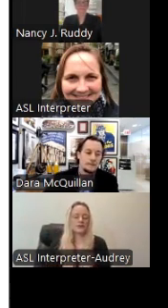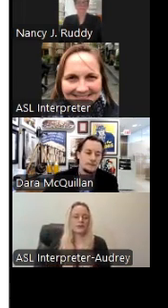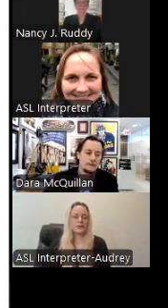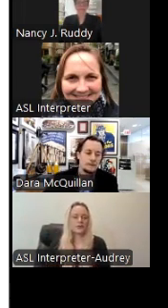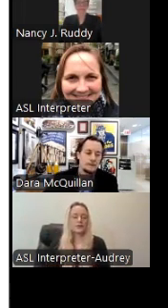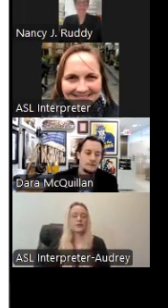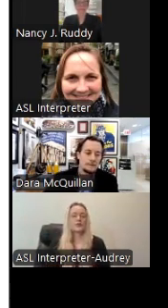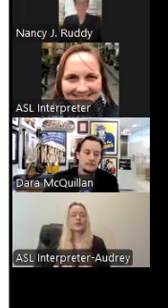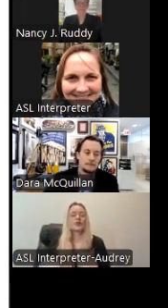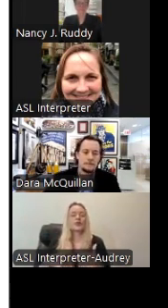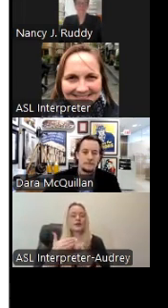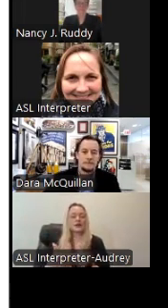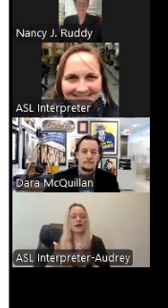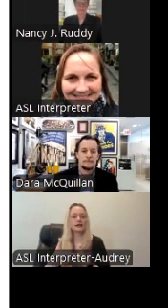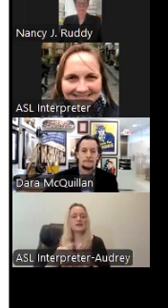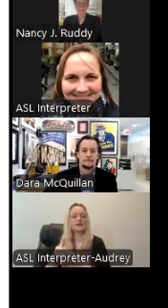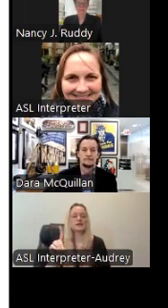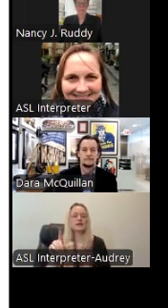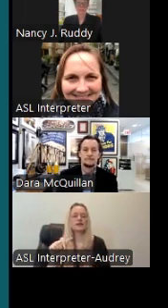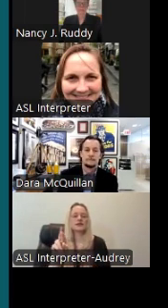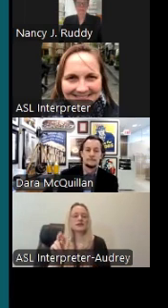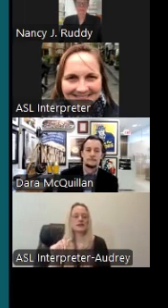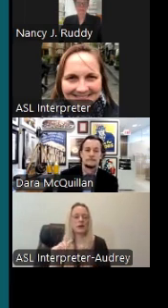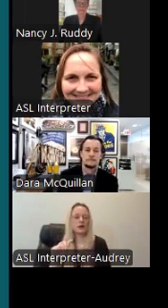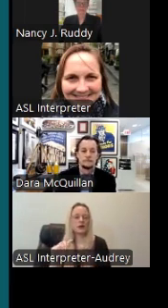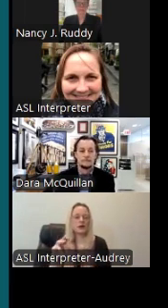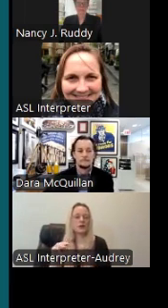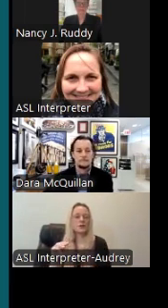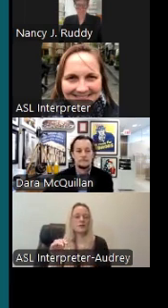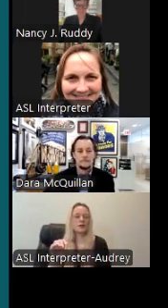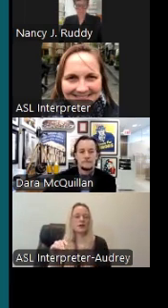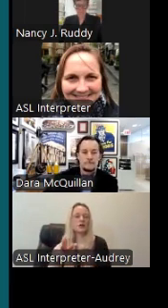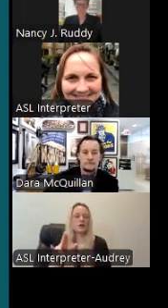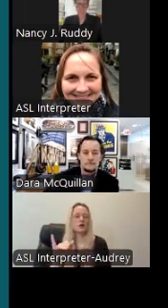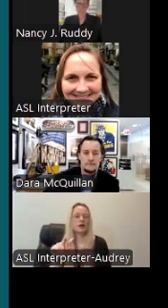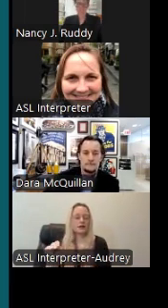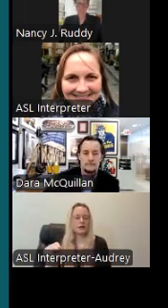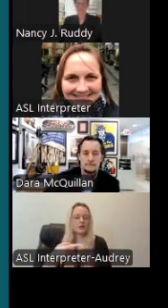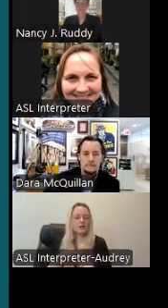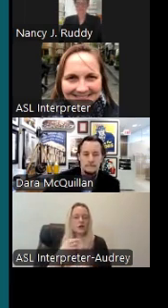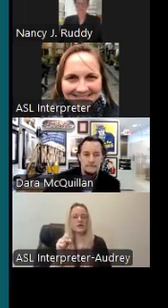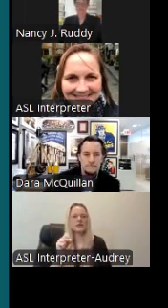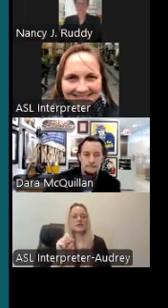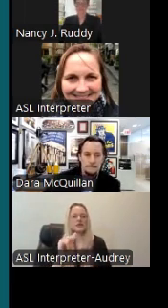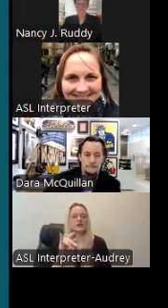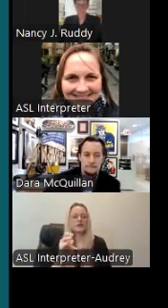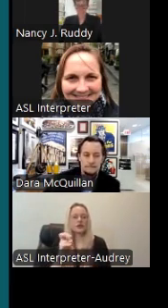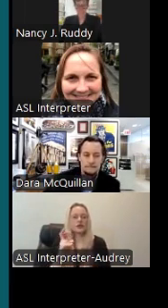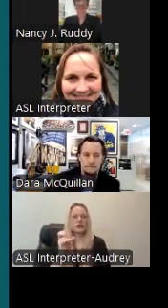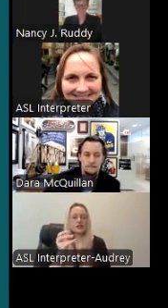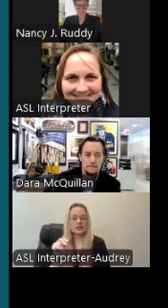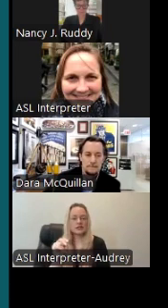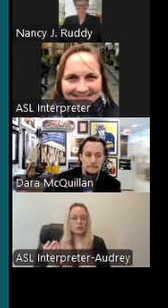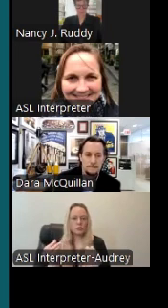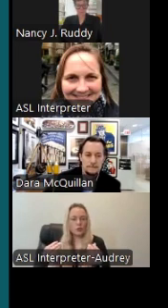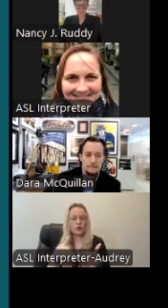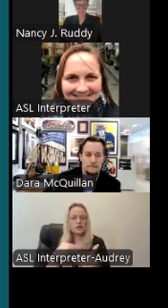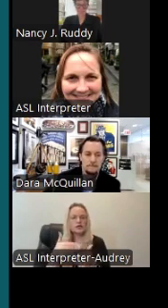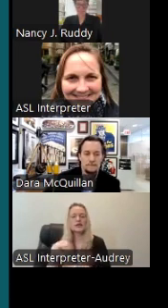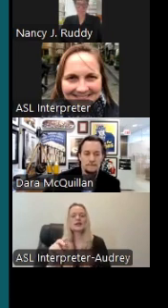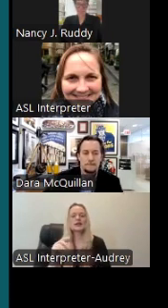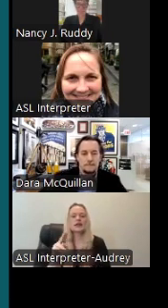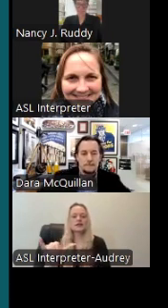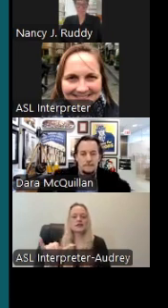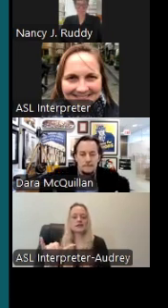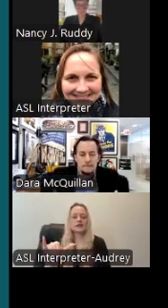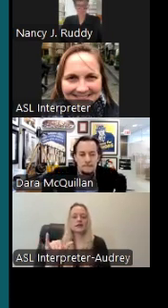Joining us next is Dara McQuillan from Silverstein Properties, Nancy J. Ruddy from Cetra Ruddy